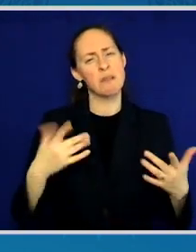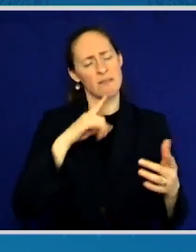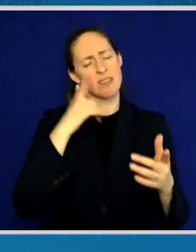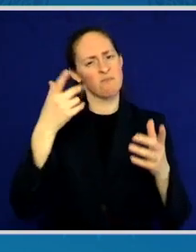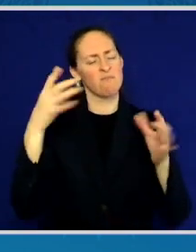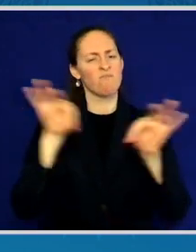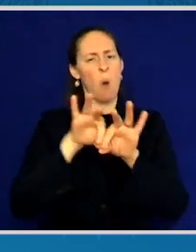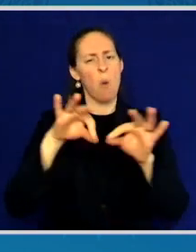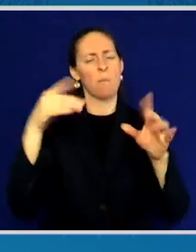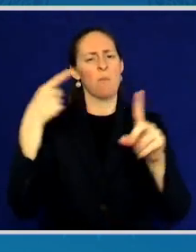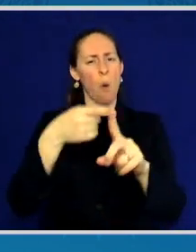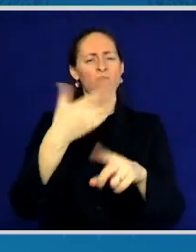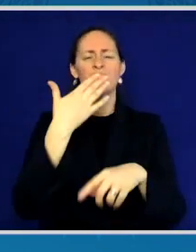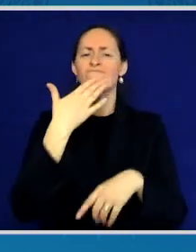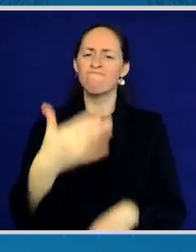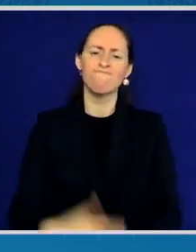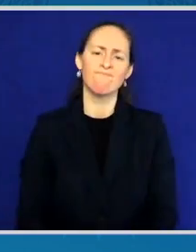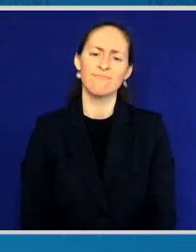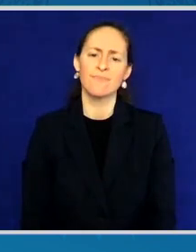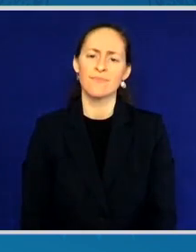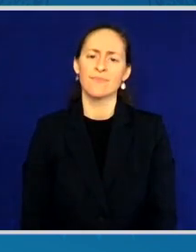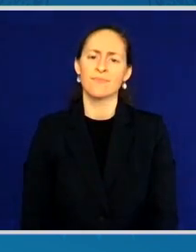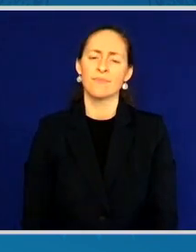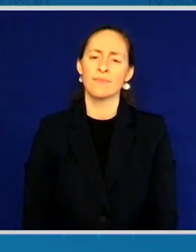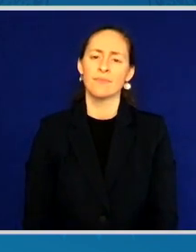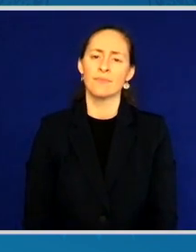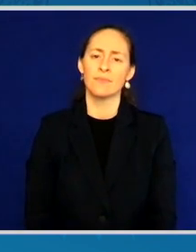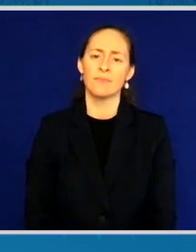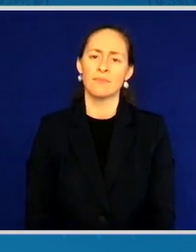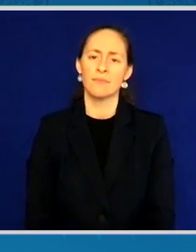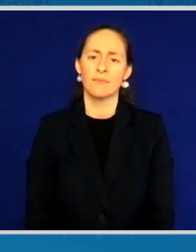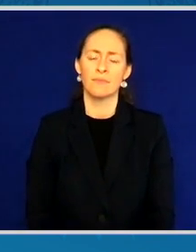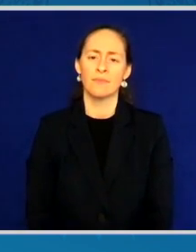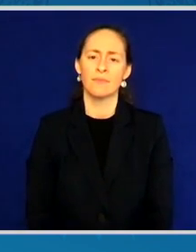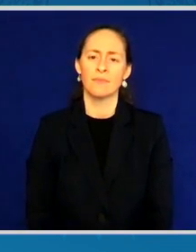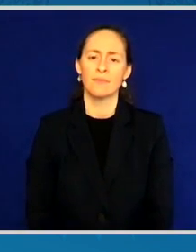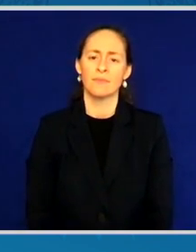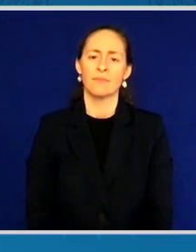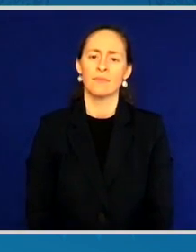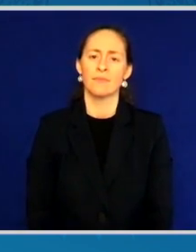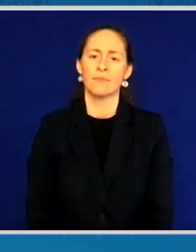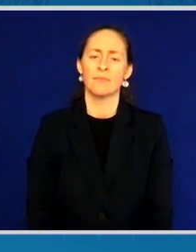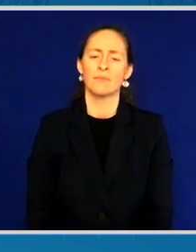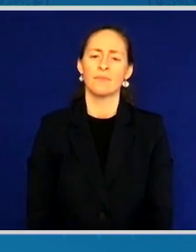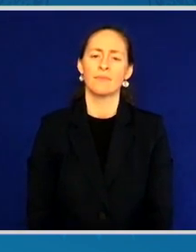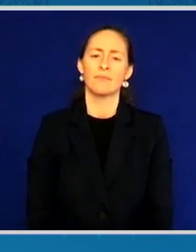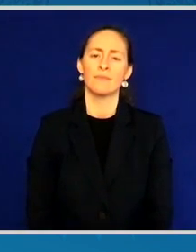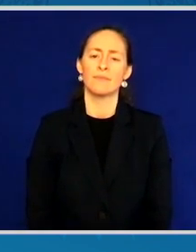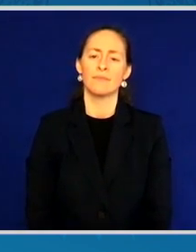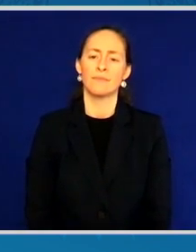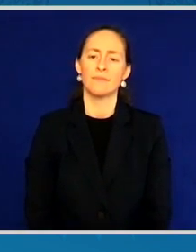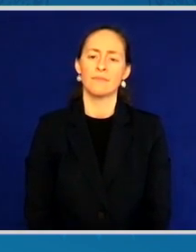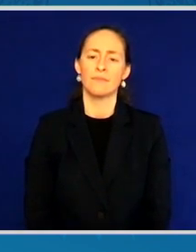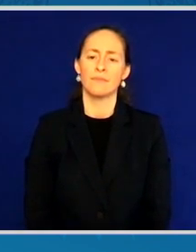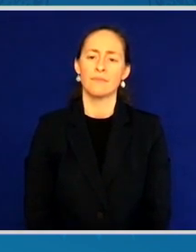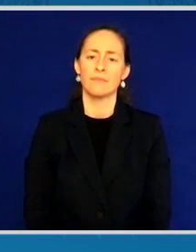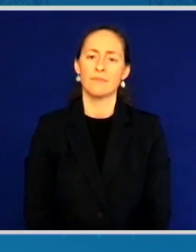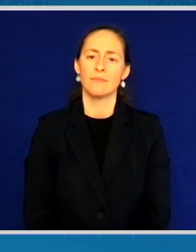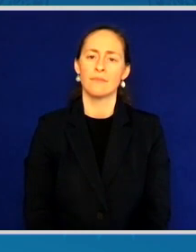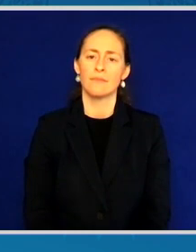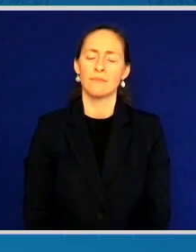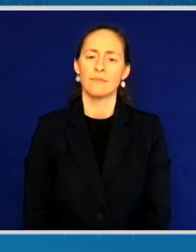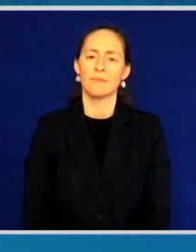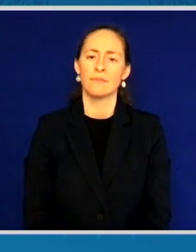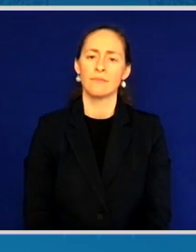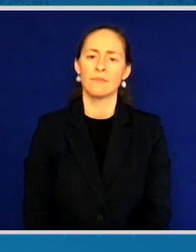you. Thanks, Madam Vice President. Professor Mehta, you've looked at, probably more than anybody in the room, looked